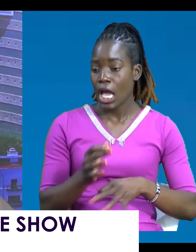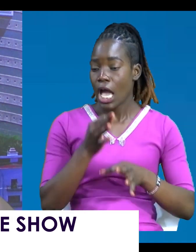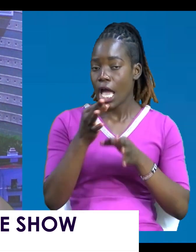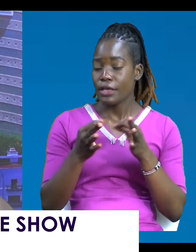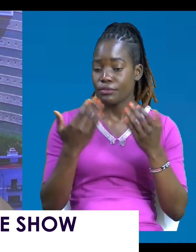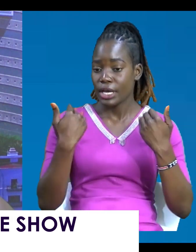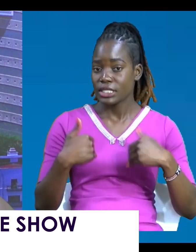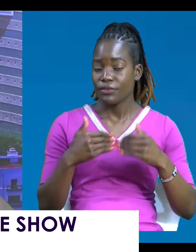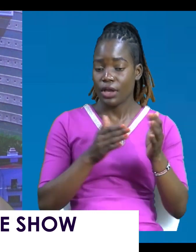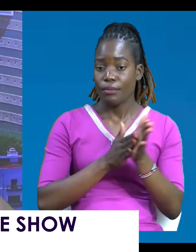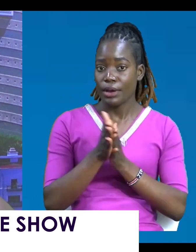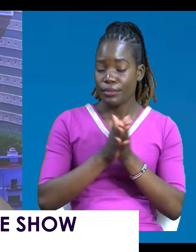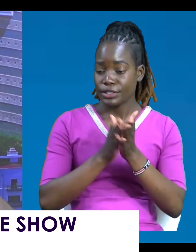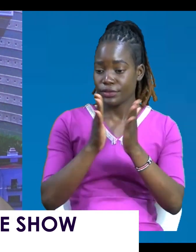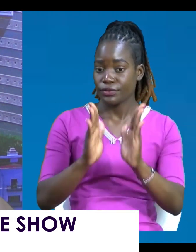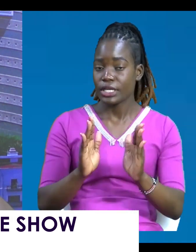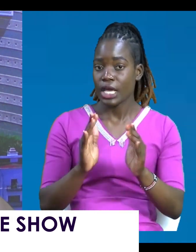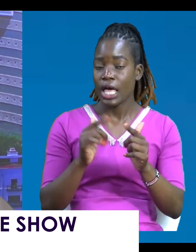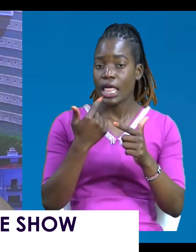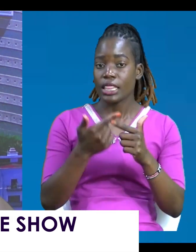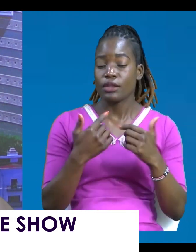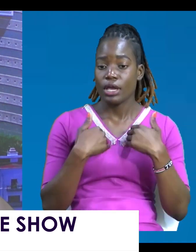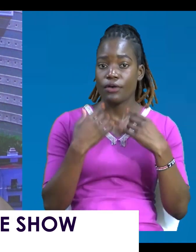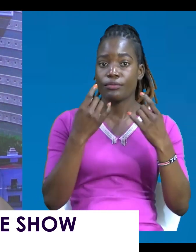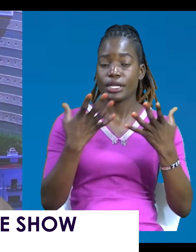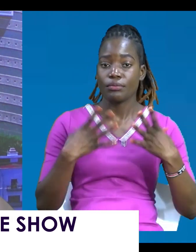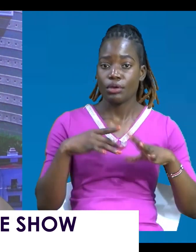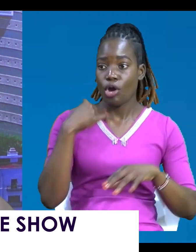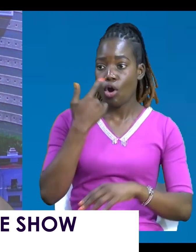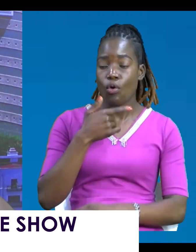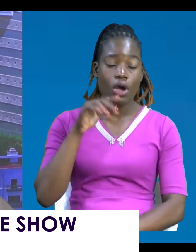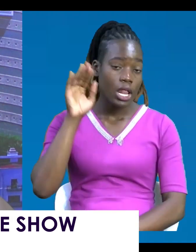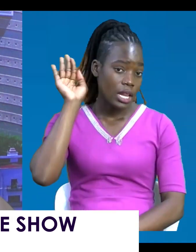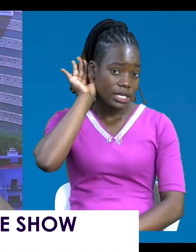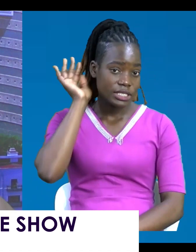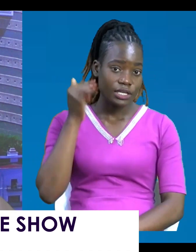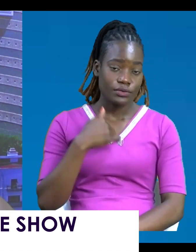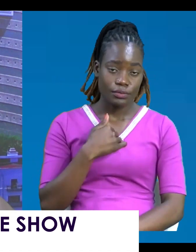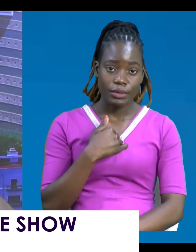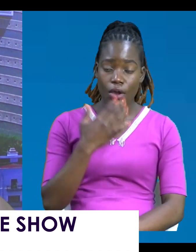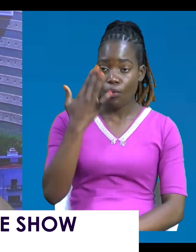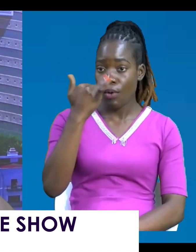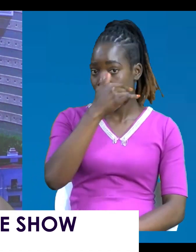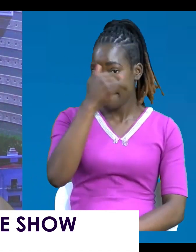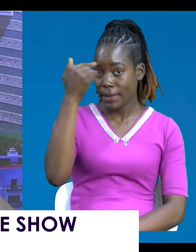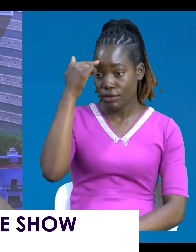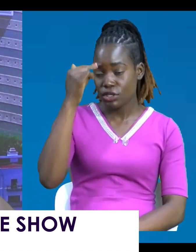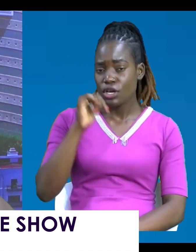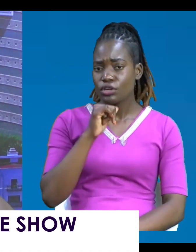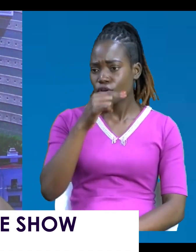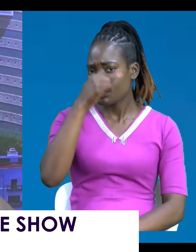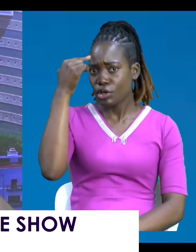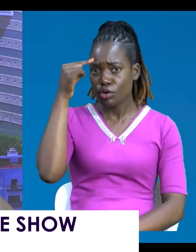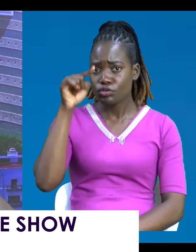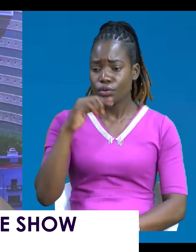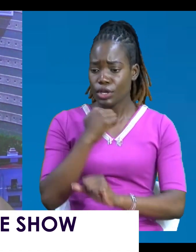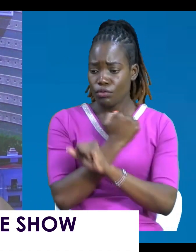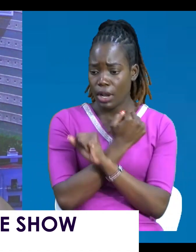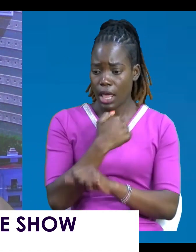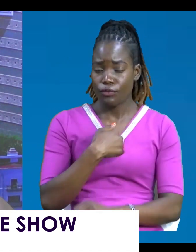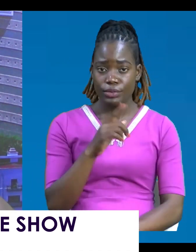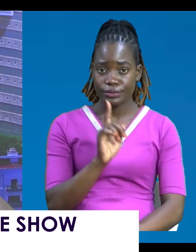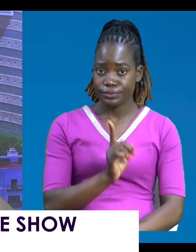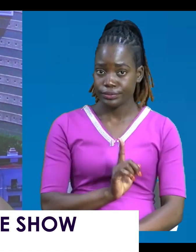If I am a motivator, there are many of you that listen to me, mainly, maybe not because you love me.